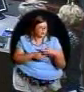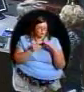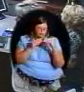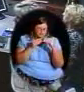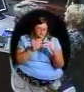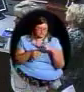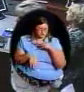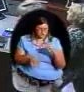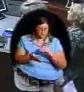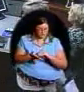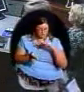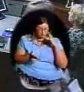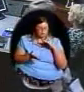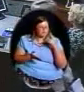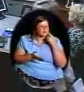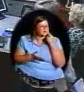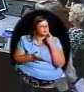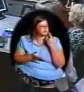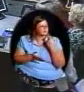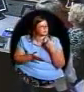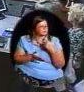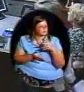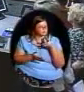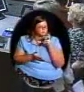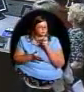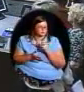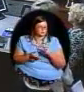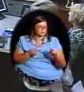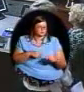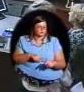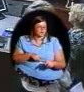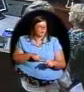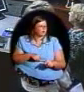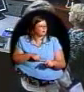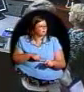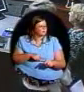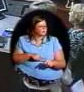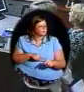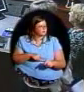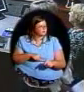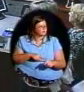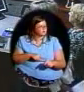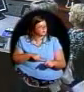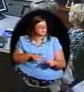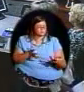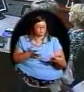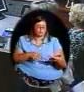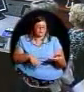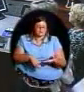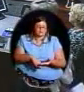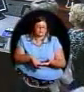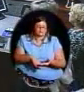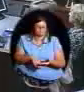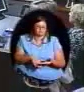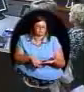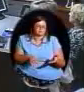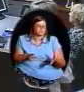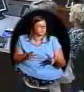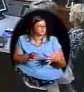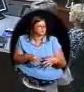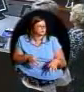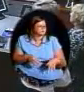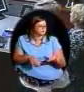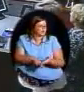and I think you're going to hear this come forward, one of the 3 strands, is enhancing our connecting relationships